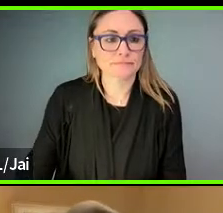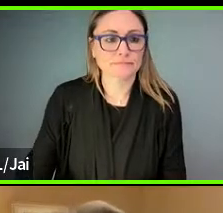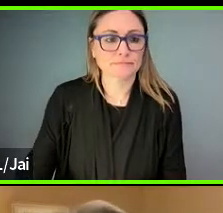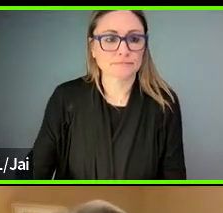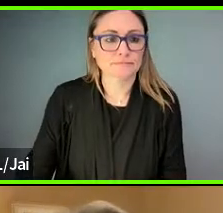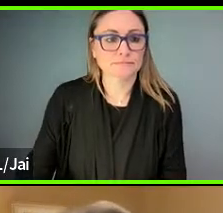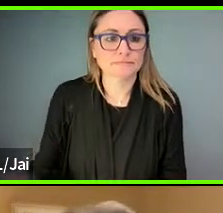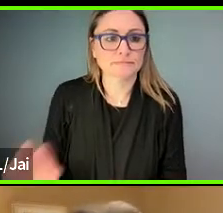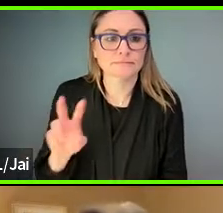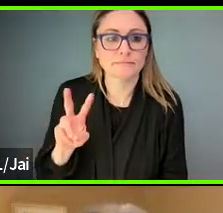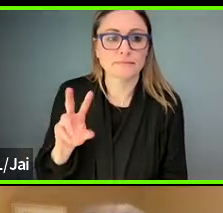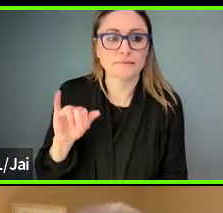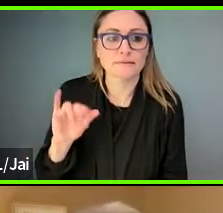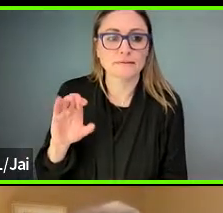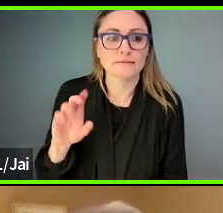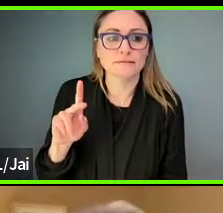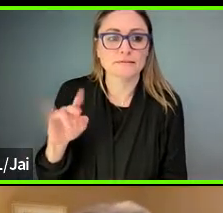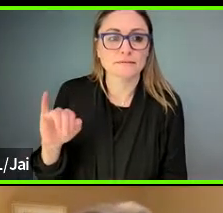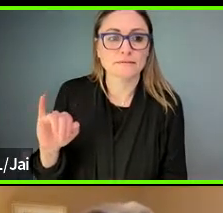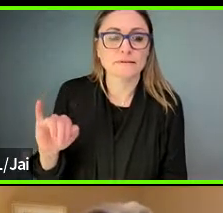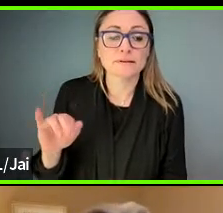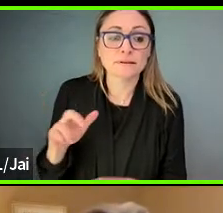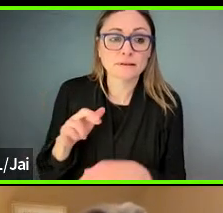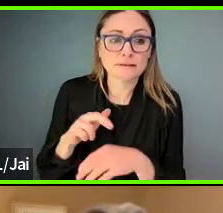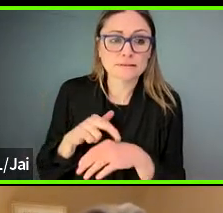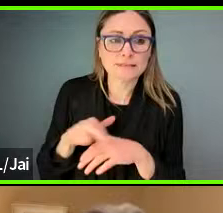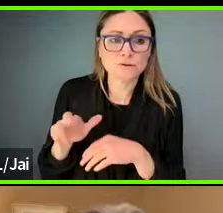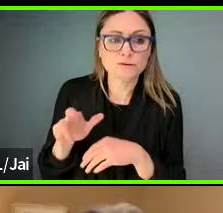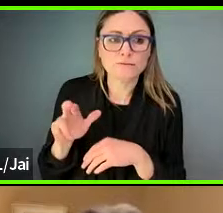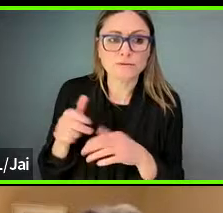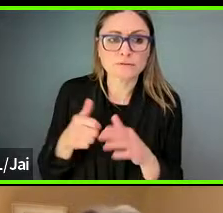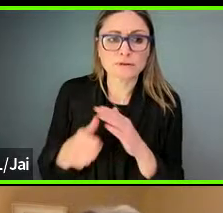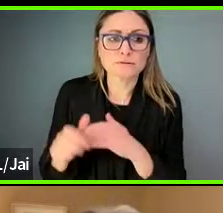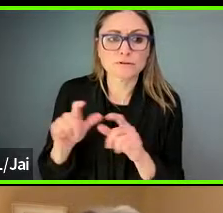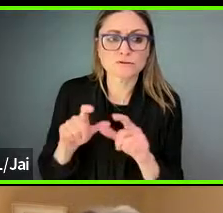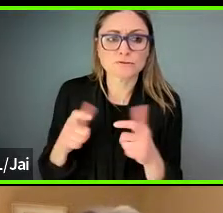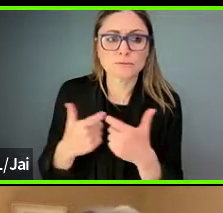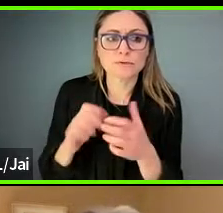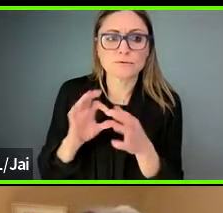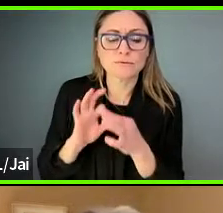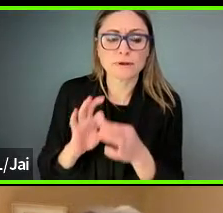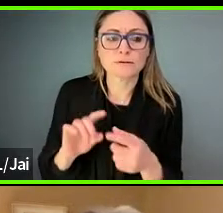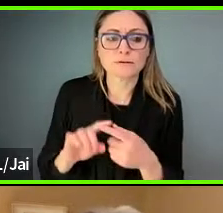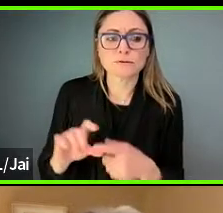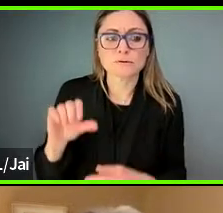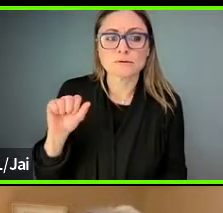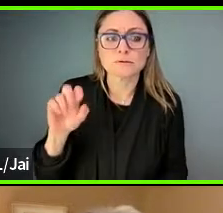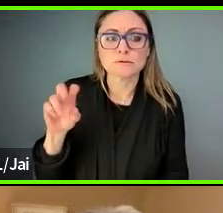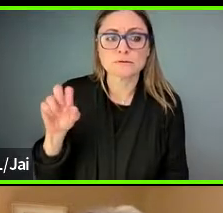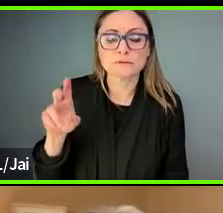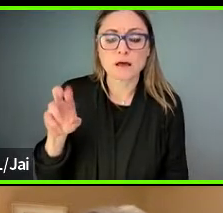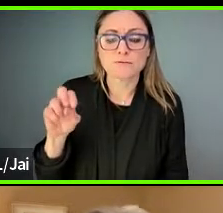Ms. Vicky. Is there a reference under the tribal about the sovereignty